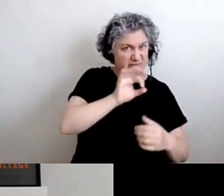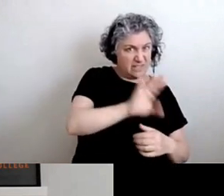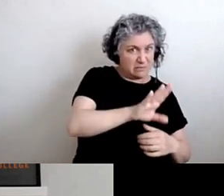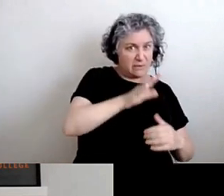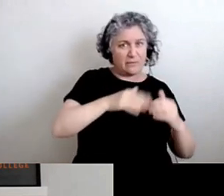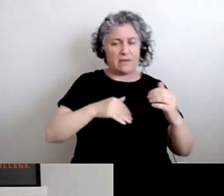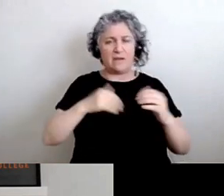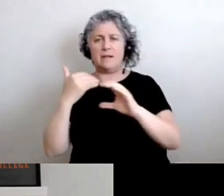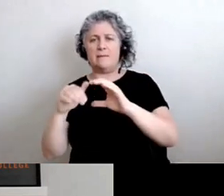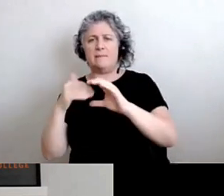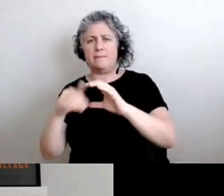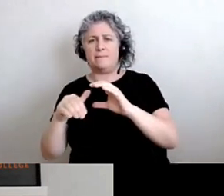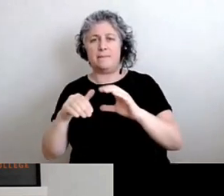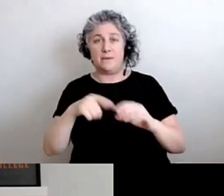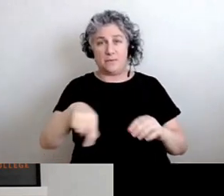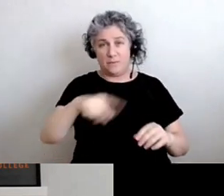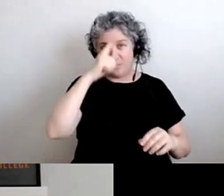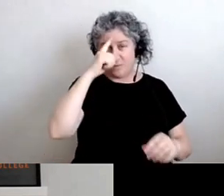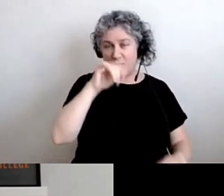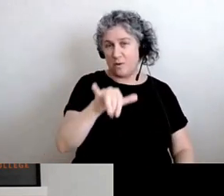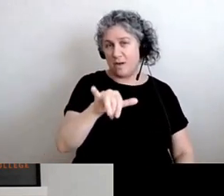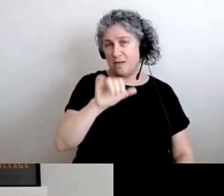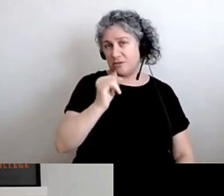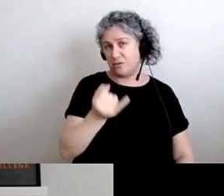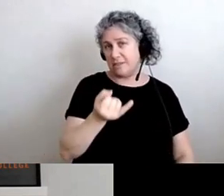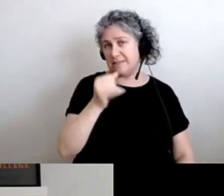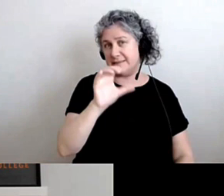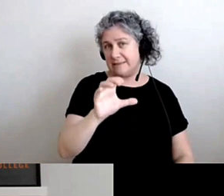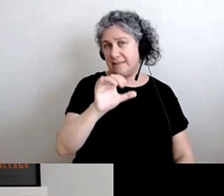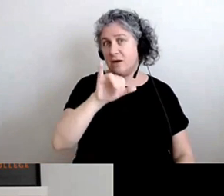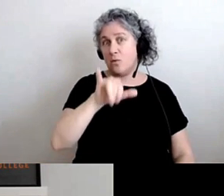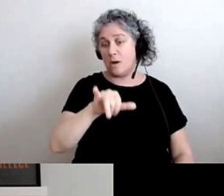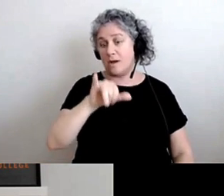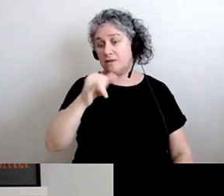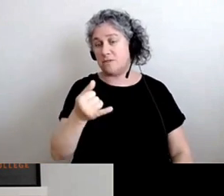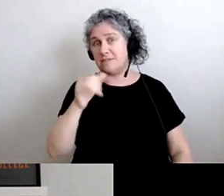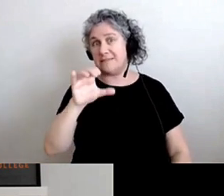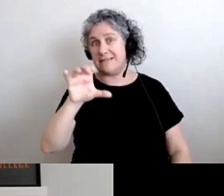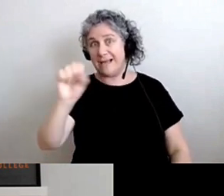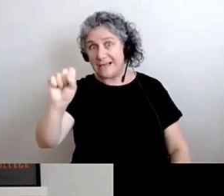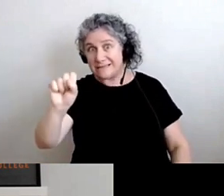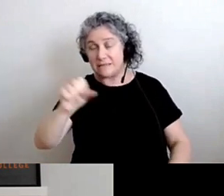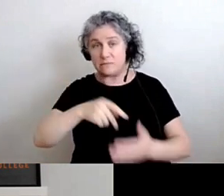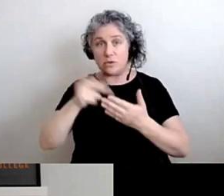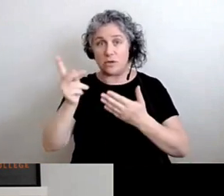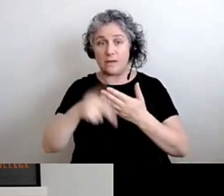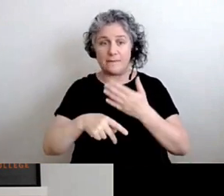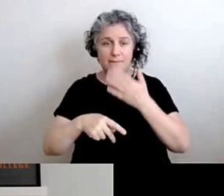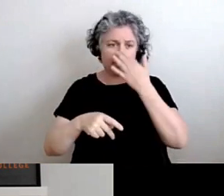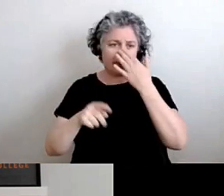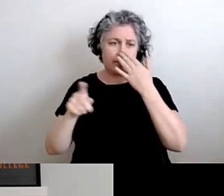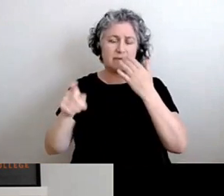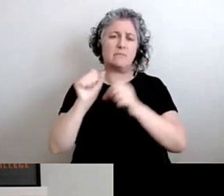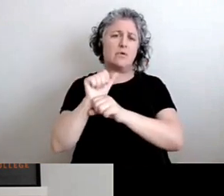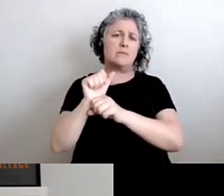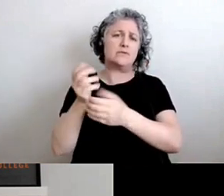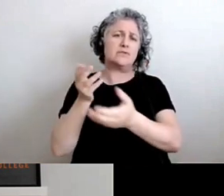the YJC and the YJCS program is in employment services, I am dealing